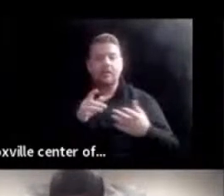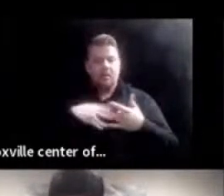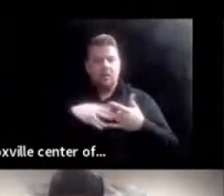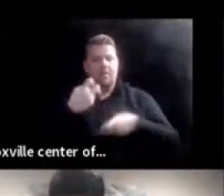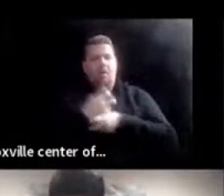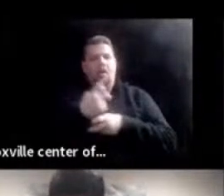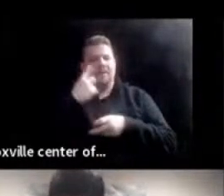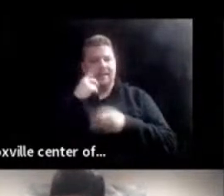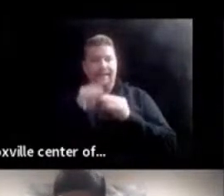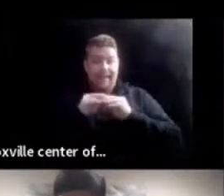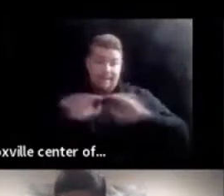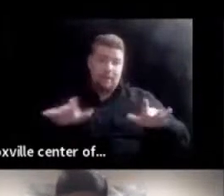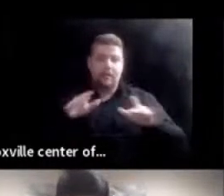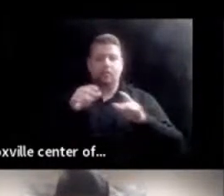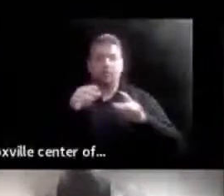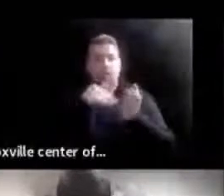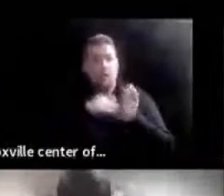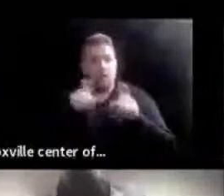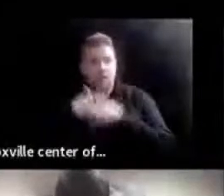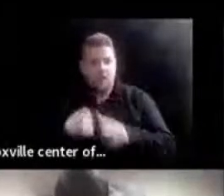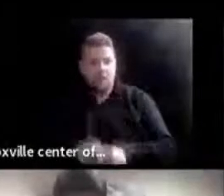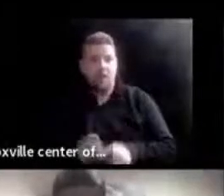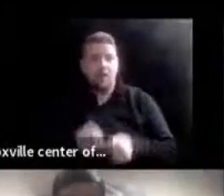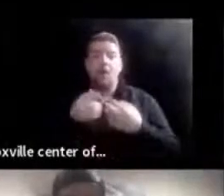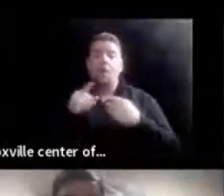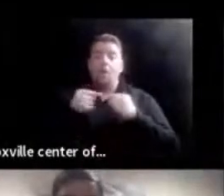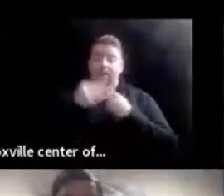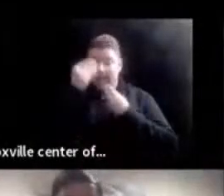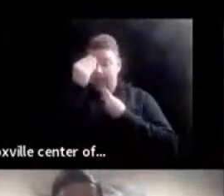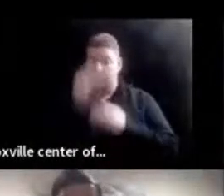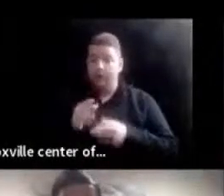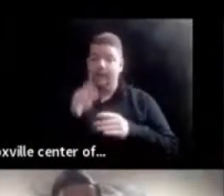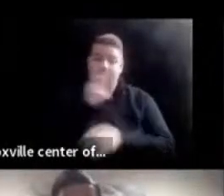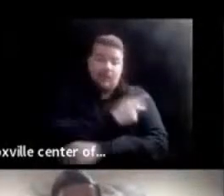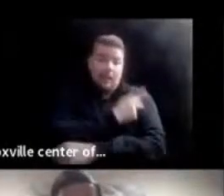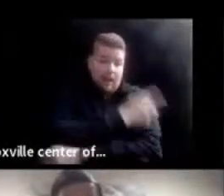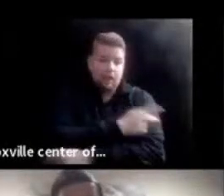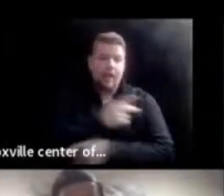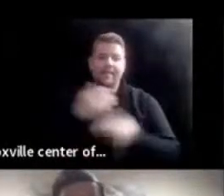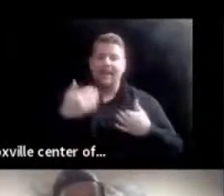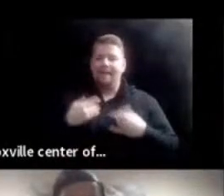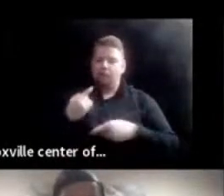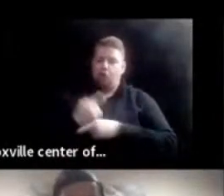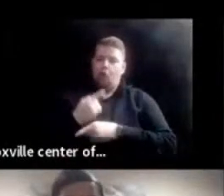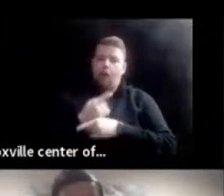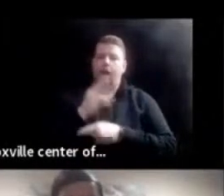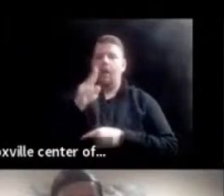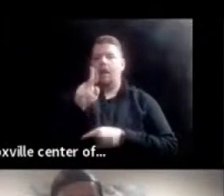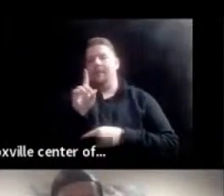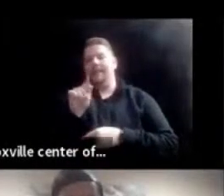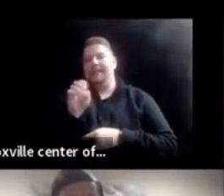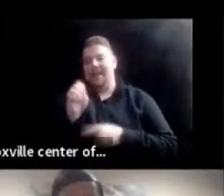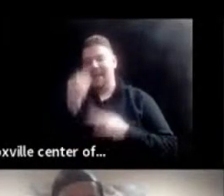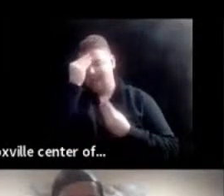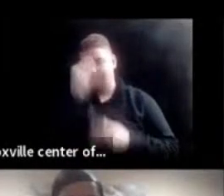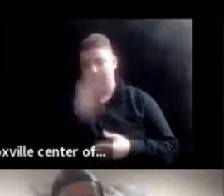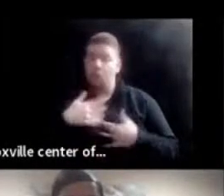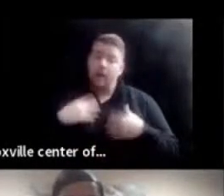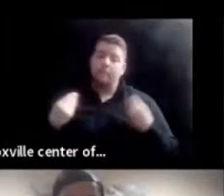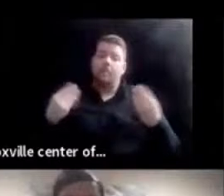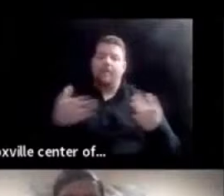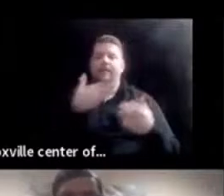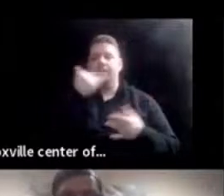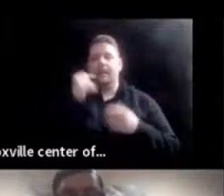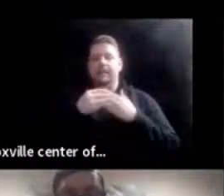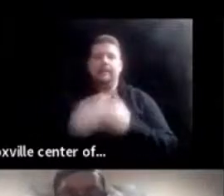message out to doctors as well, so that when they're communicating with their patients, they have the correct information, because they want to provide them with the best